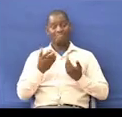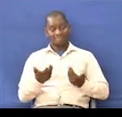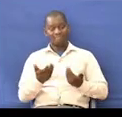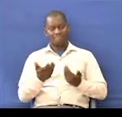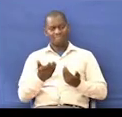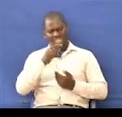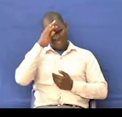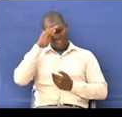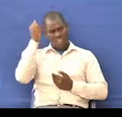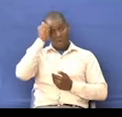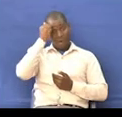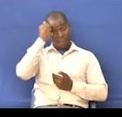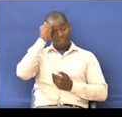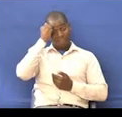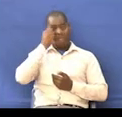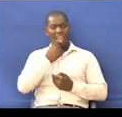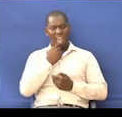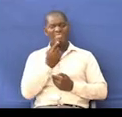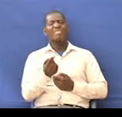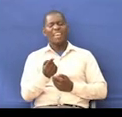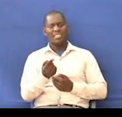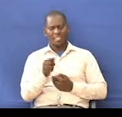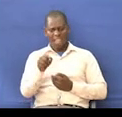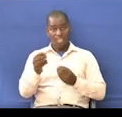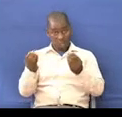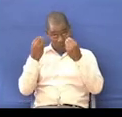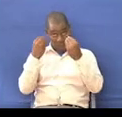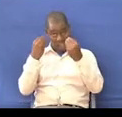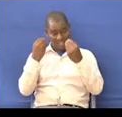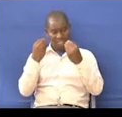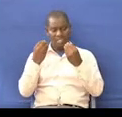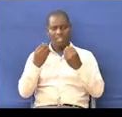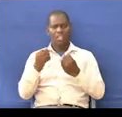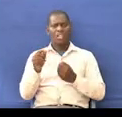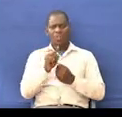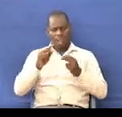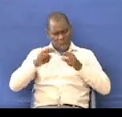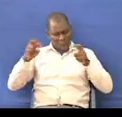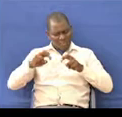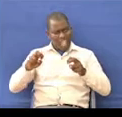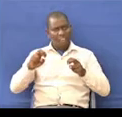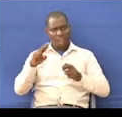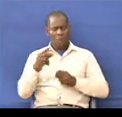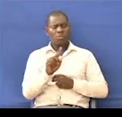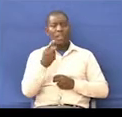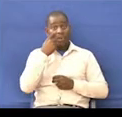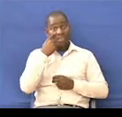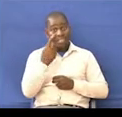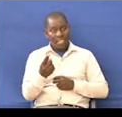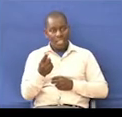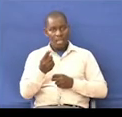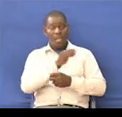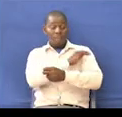I think you remember, we said and we learned that we cannot observe or we cannot see the